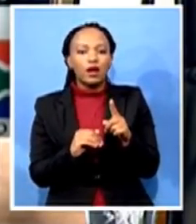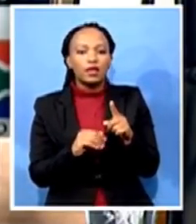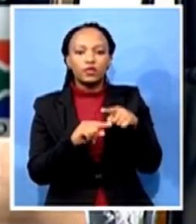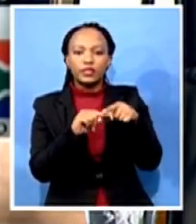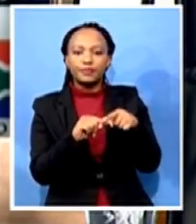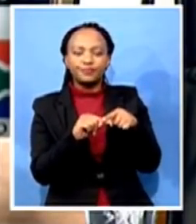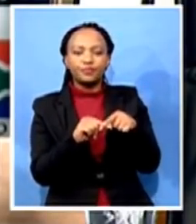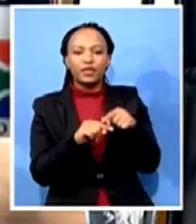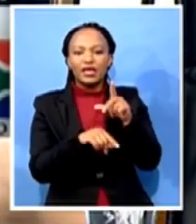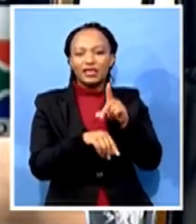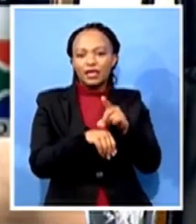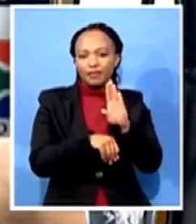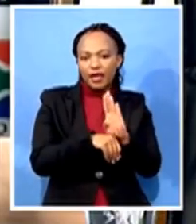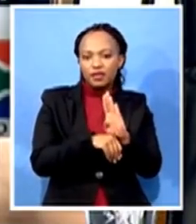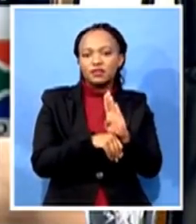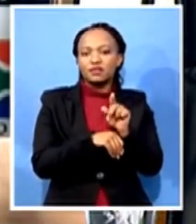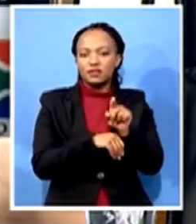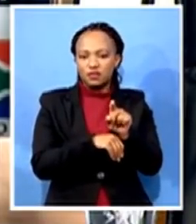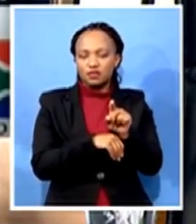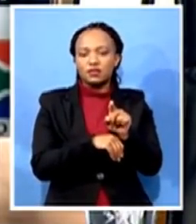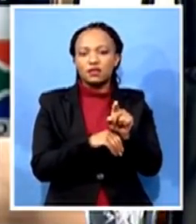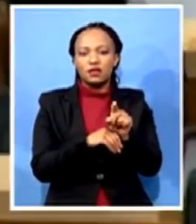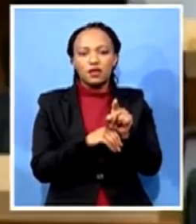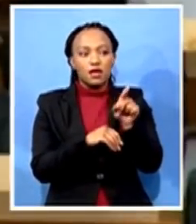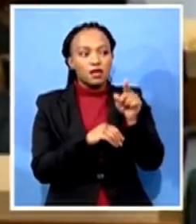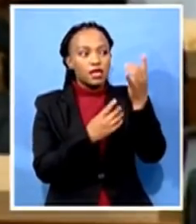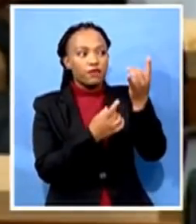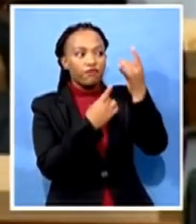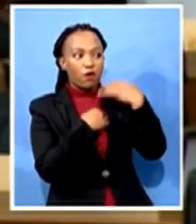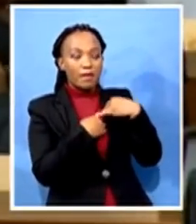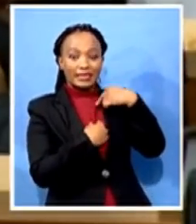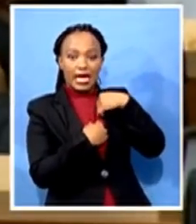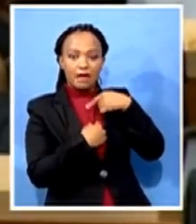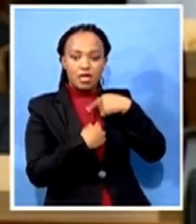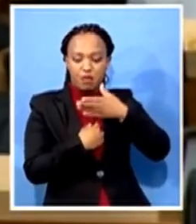I was informed when I was there. All right. Well, let's just